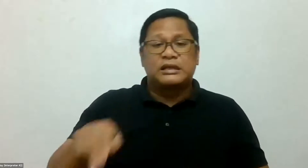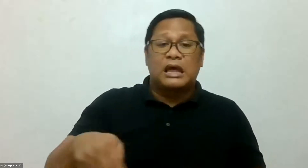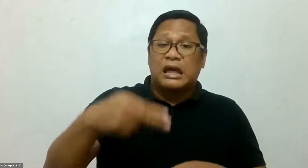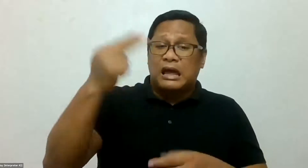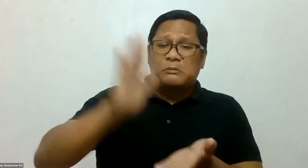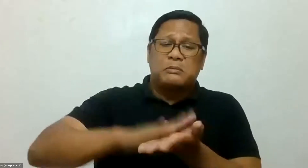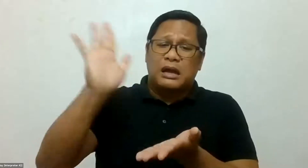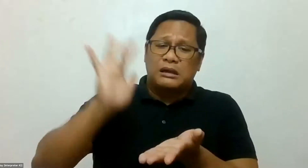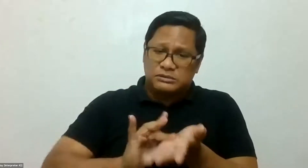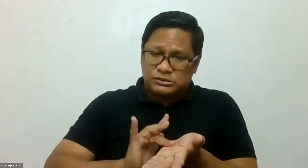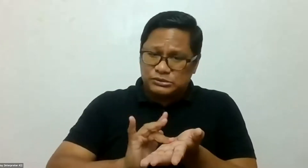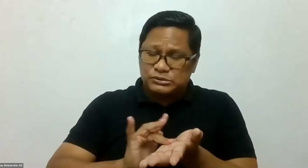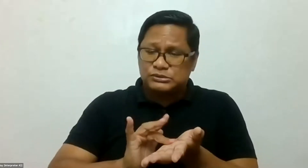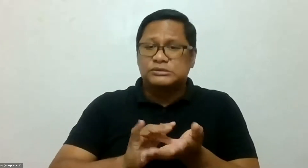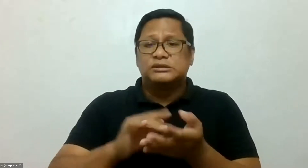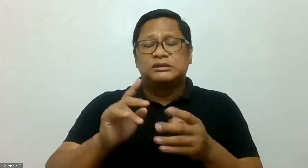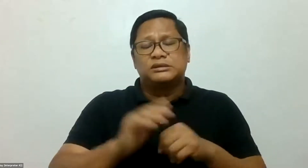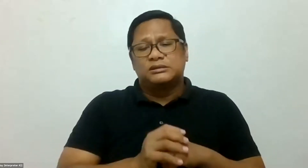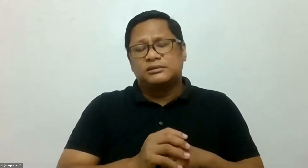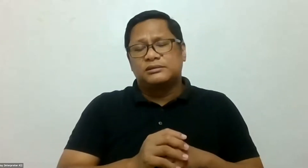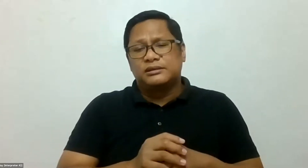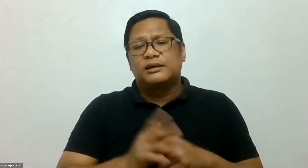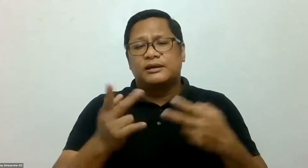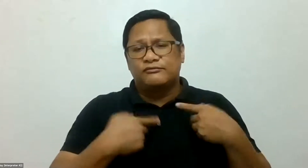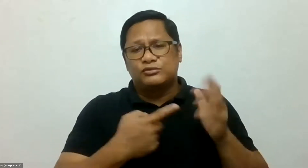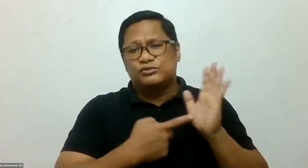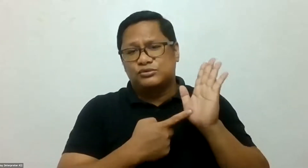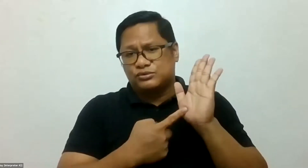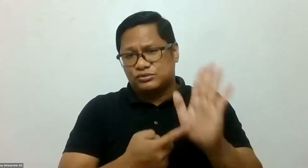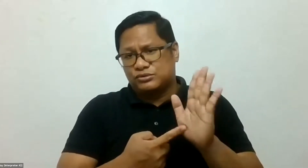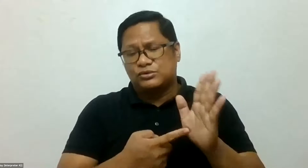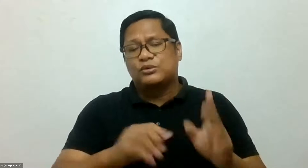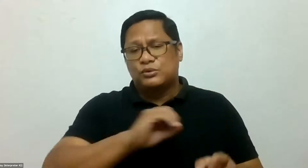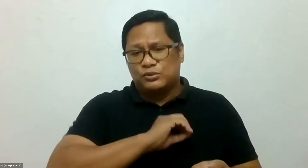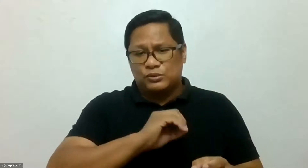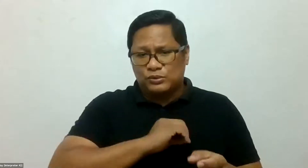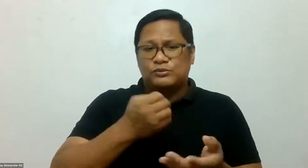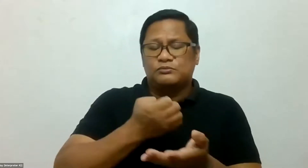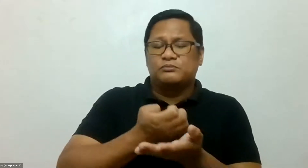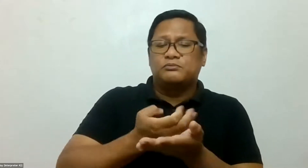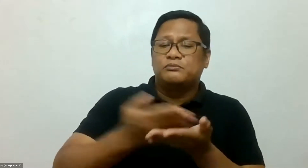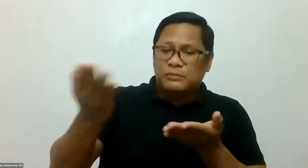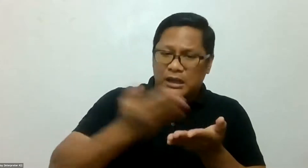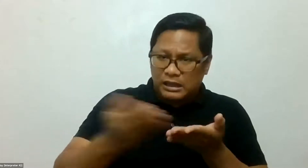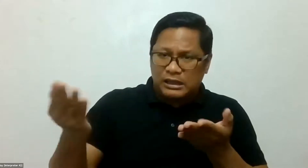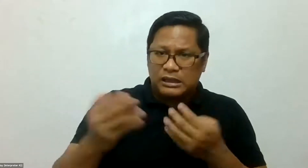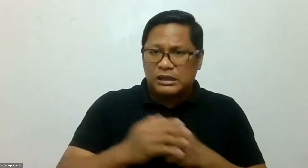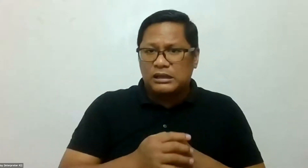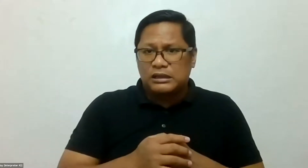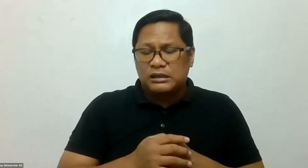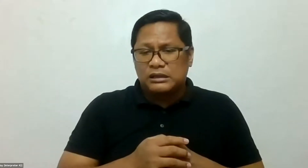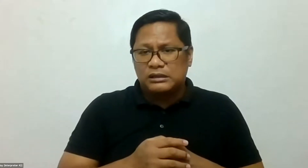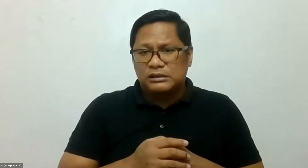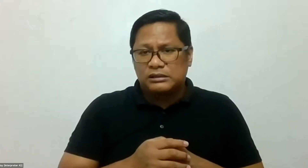and medicines in the country push the out-of-pocket expenditures up. I